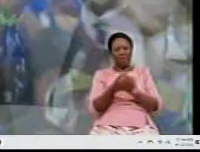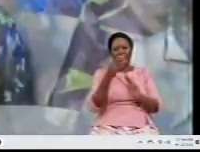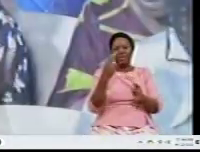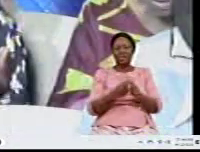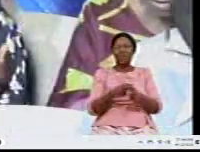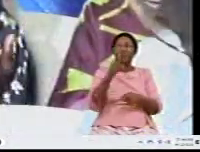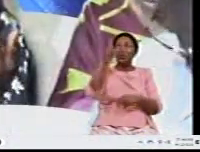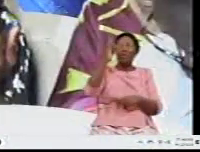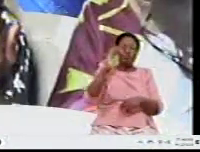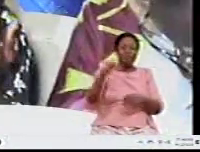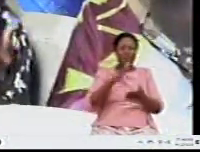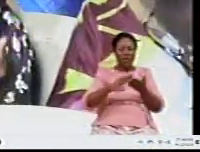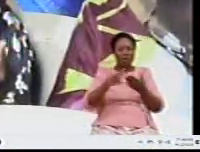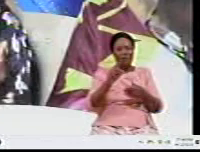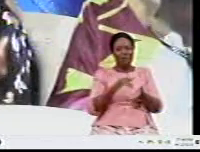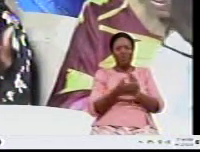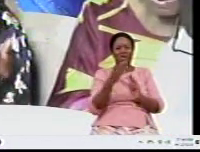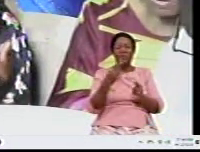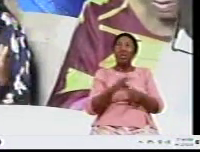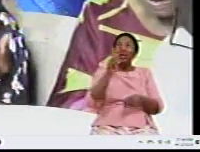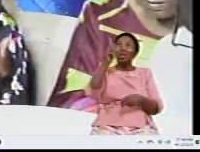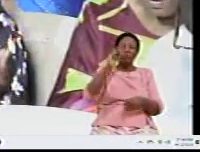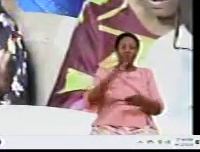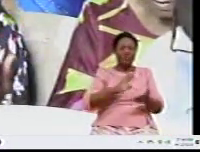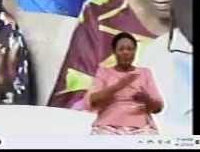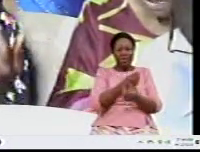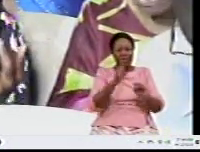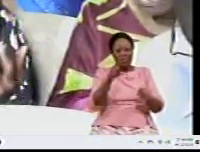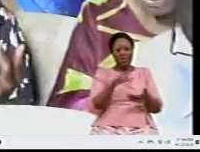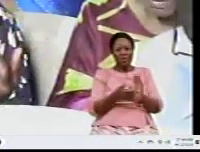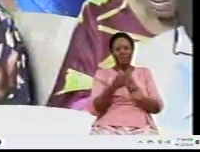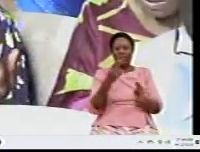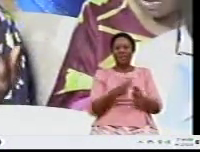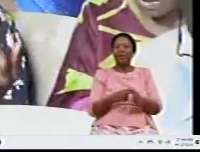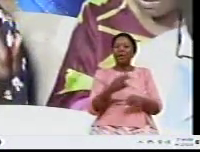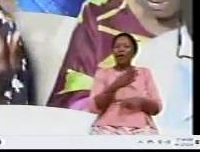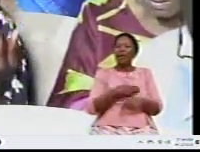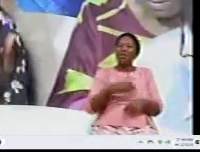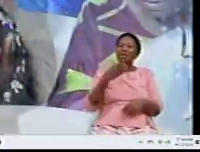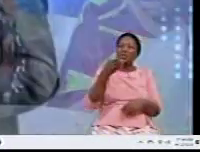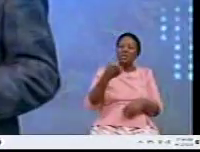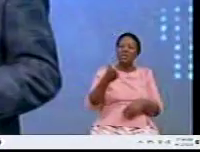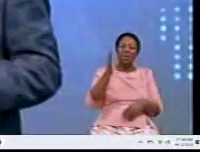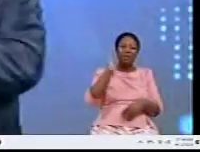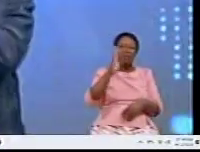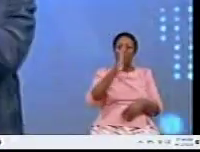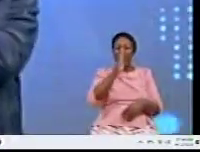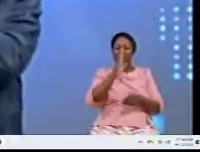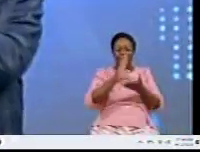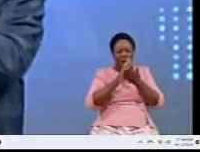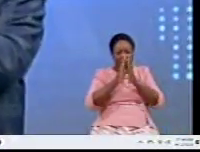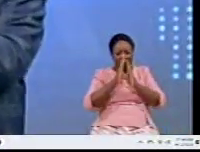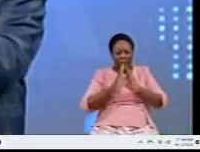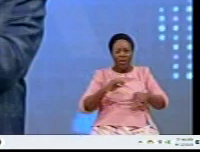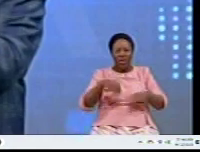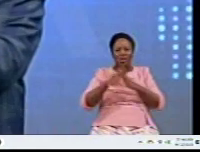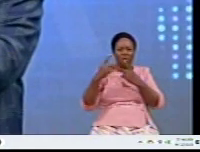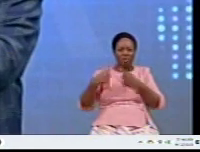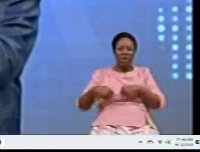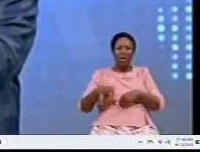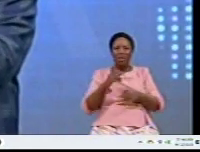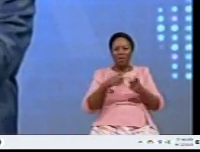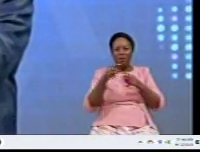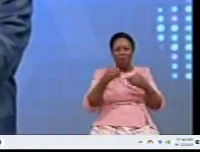you. He will save you. And there will be peace in your heart. There will be the joy